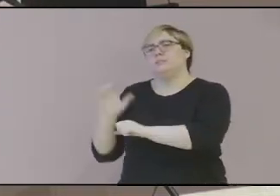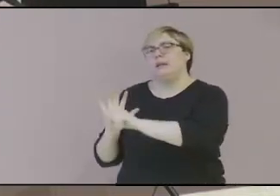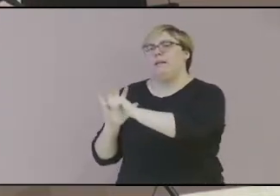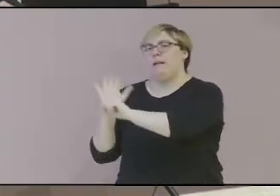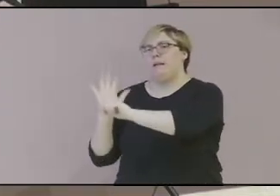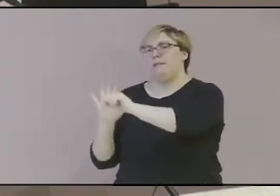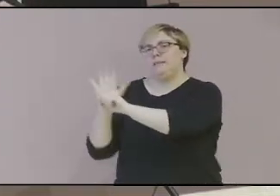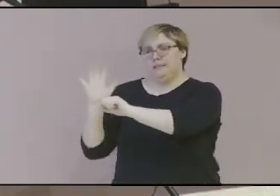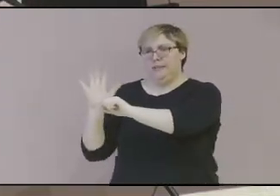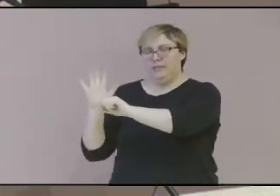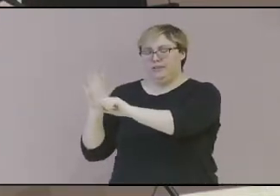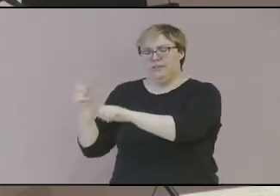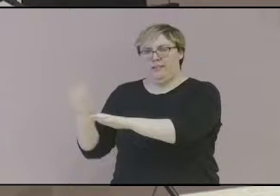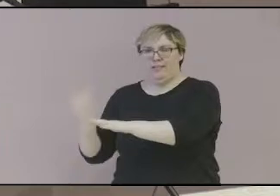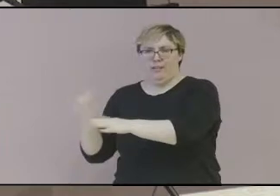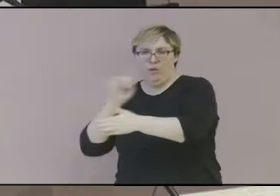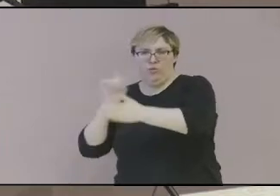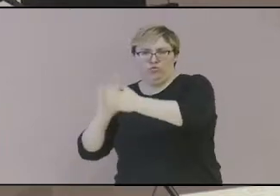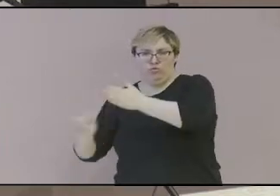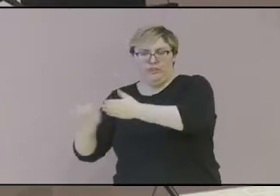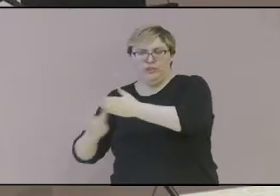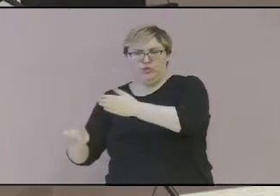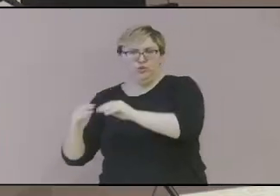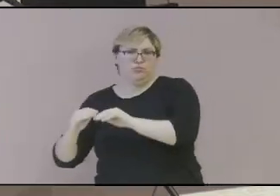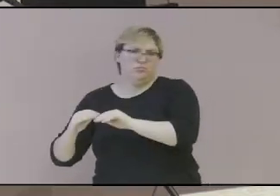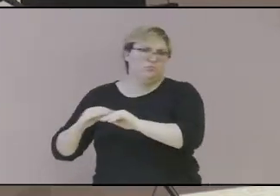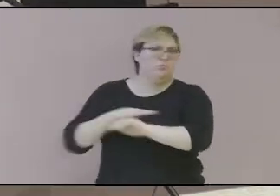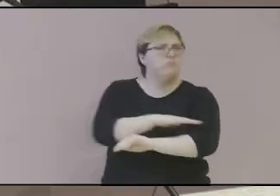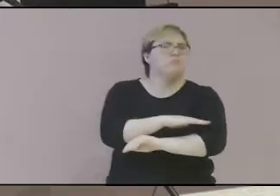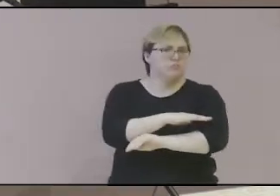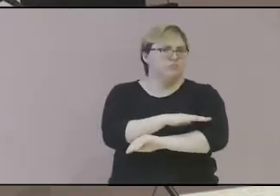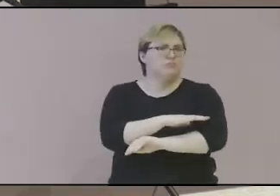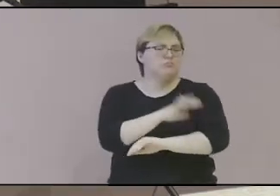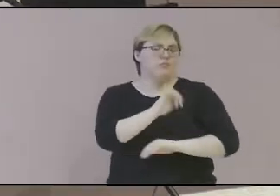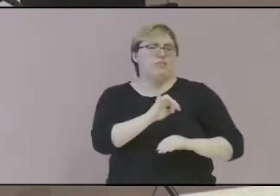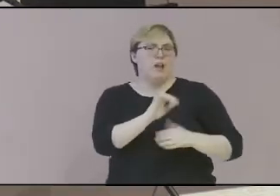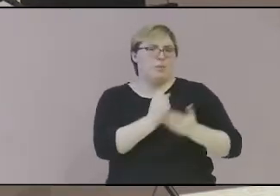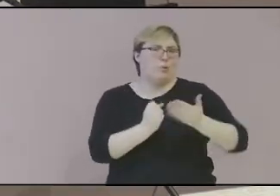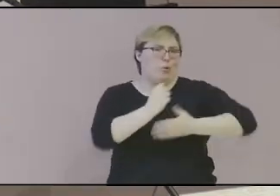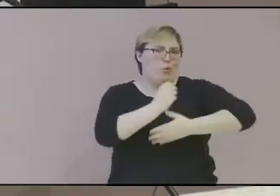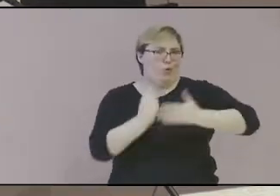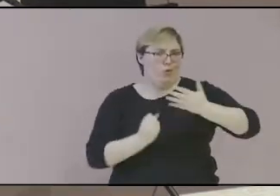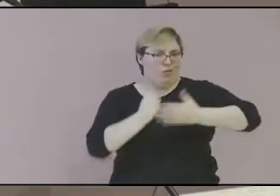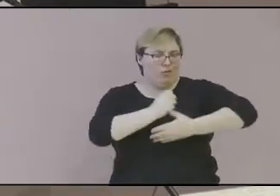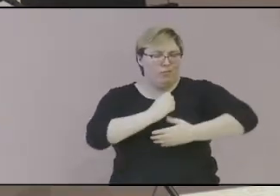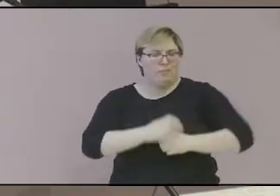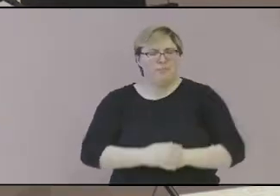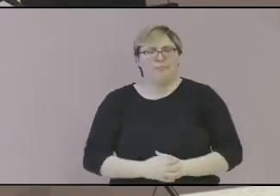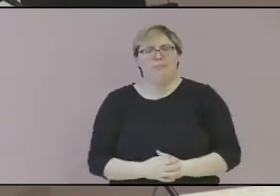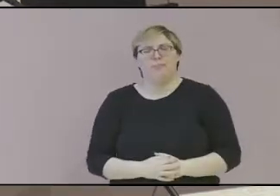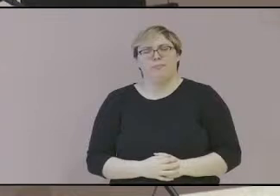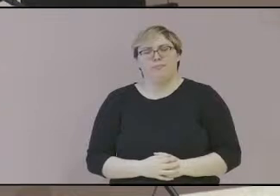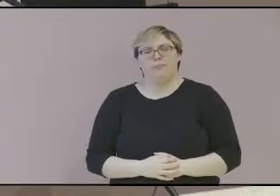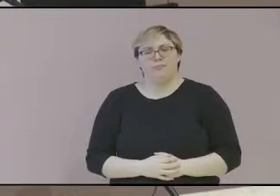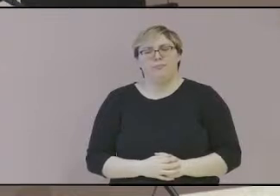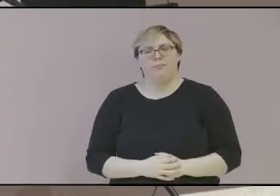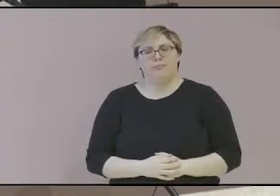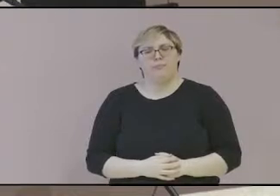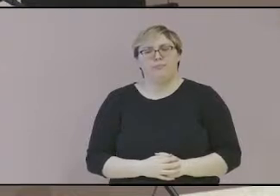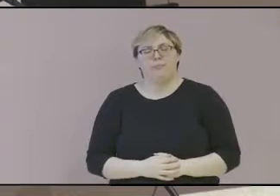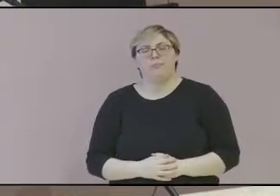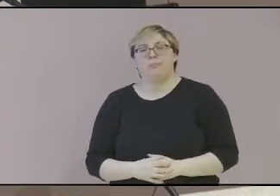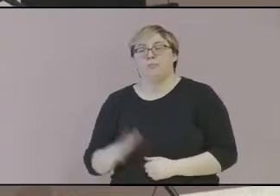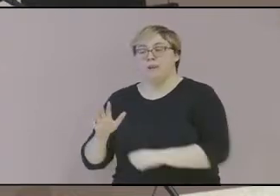in my talk, was in the end mostly limited to a set of rights-based protests on behalf